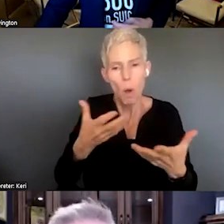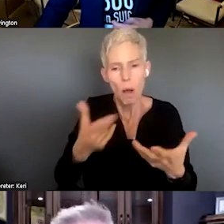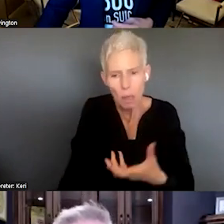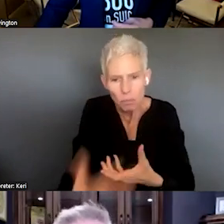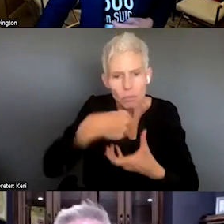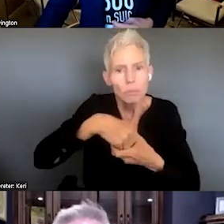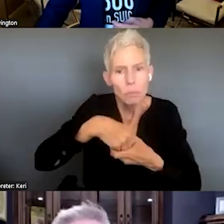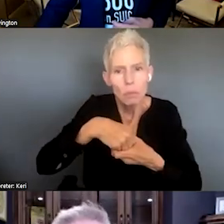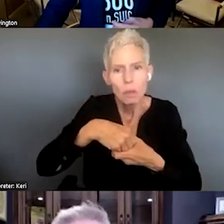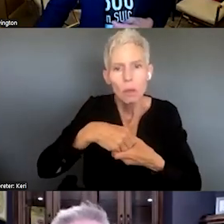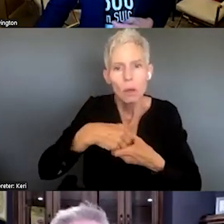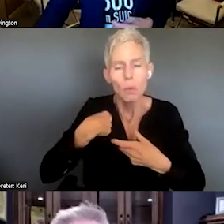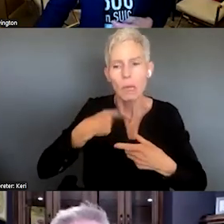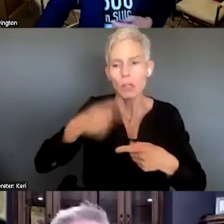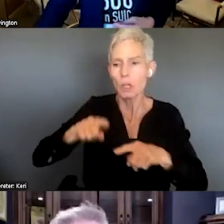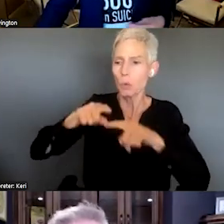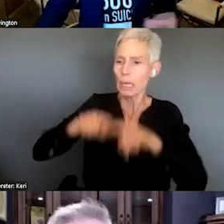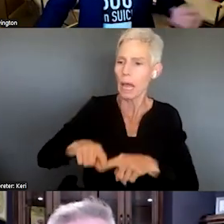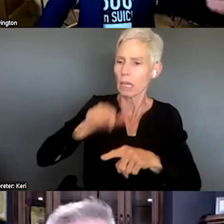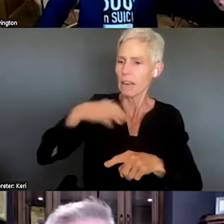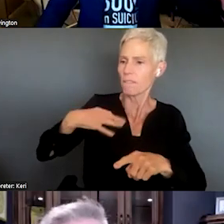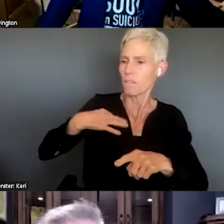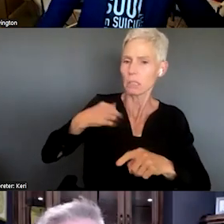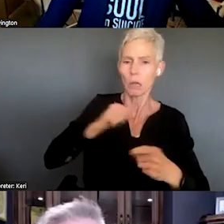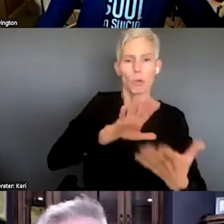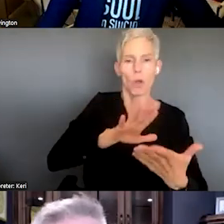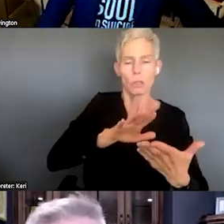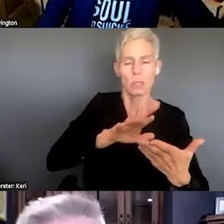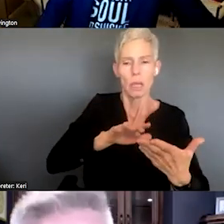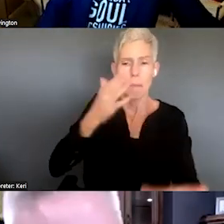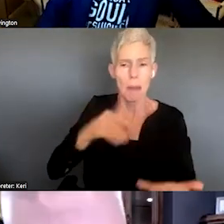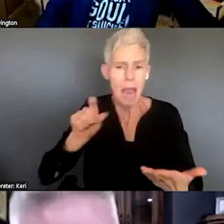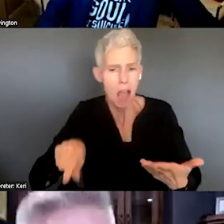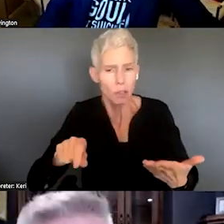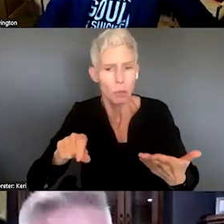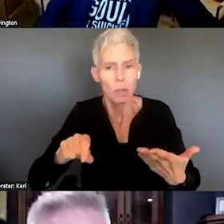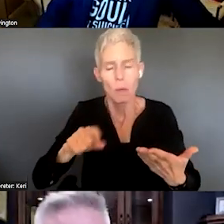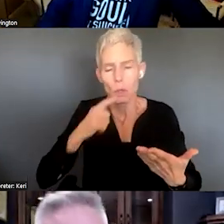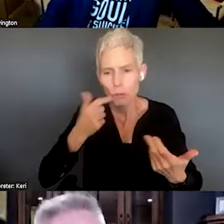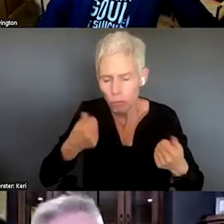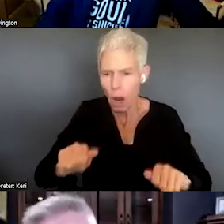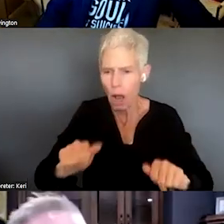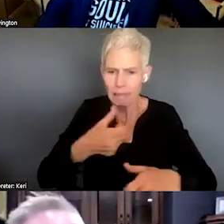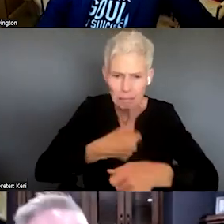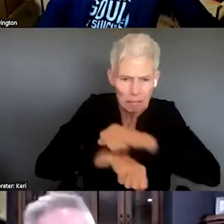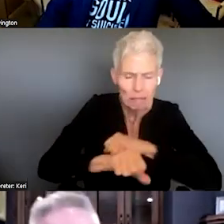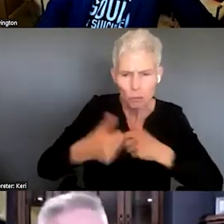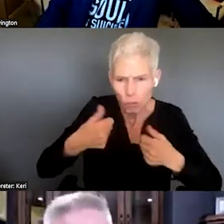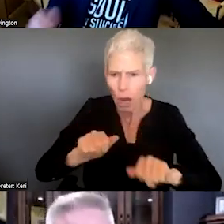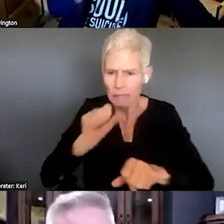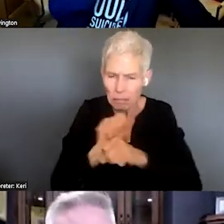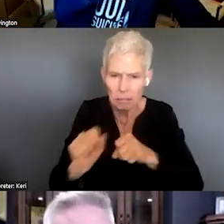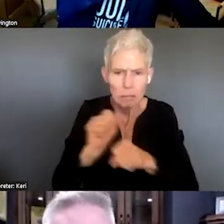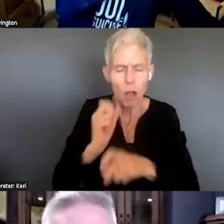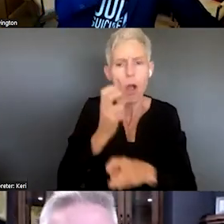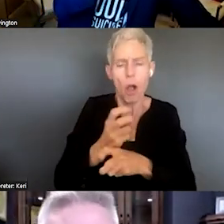we couldn't rely upon involuntary methods unless we had to. So we made a real effort, and that's all kind of flown through all these